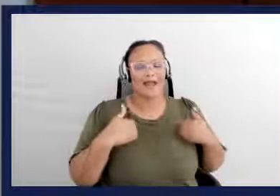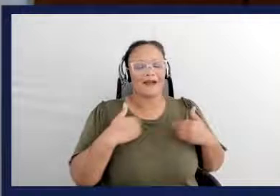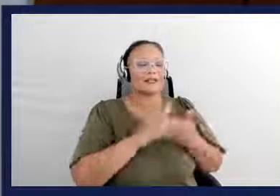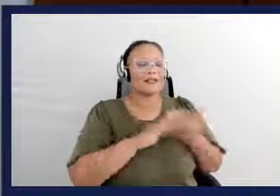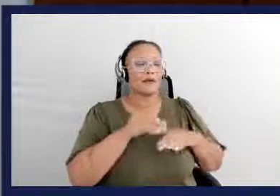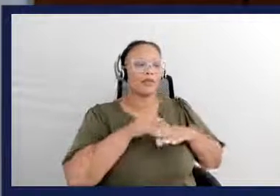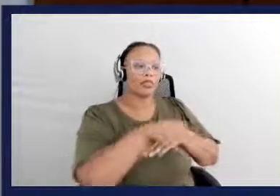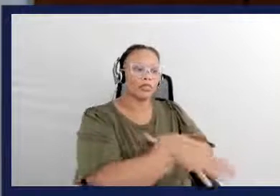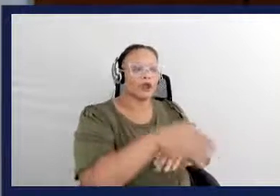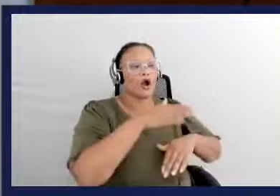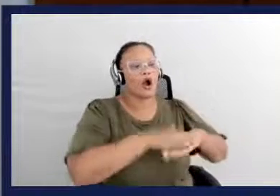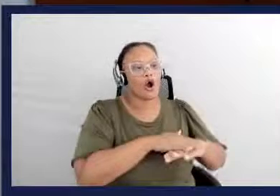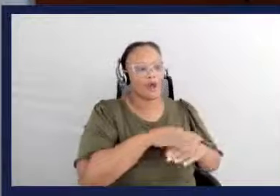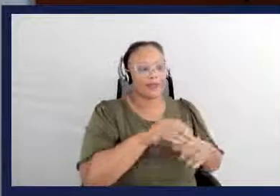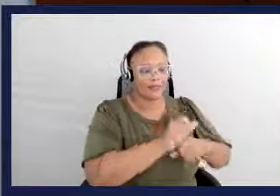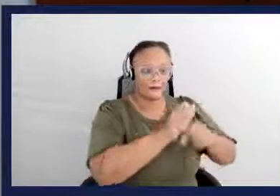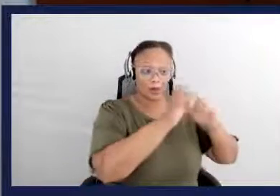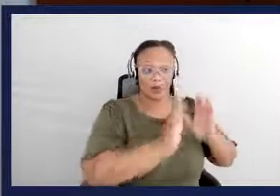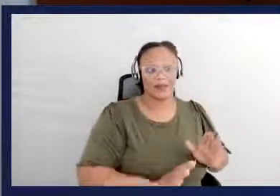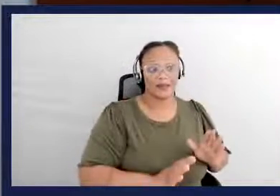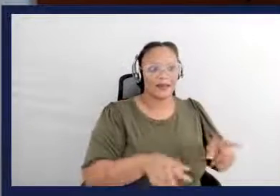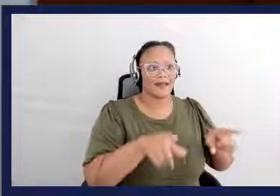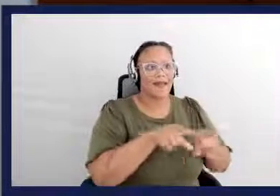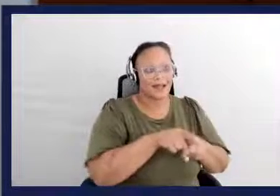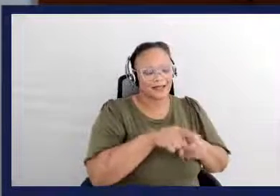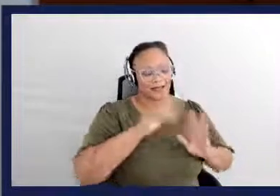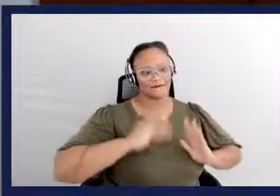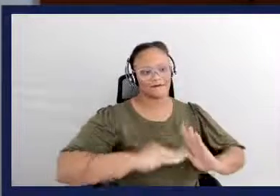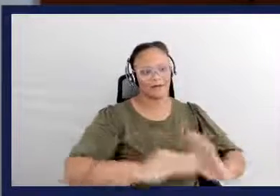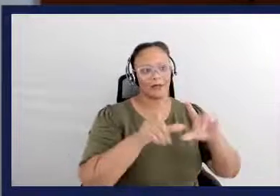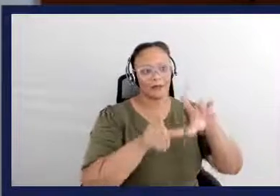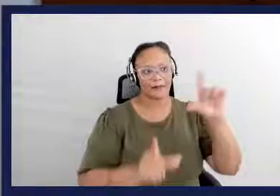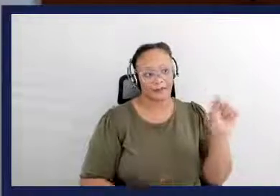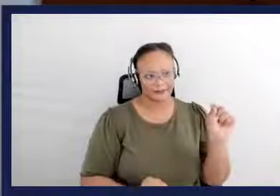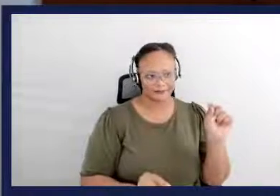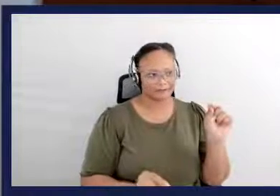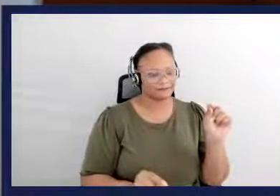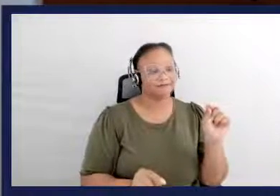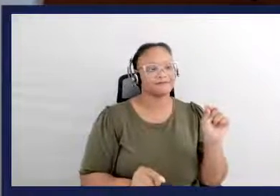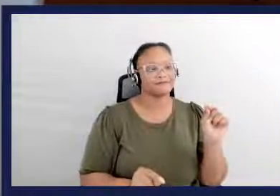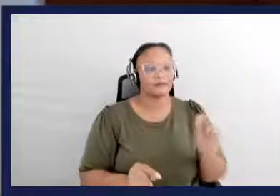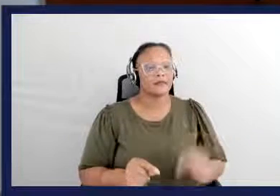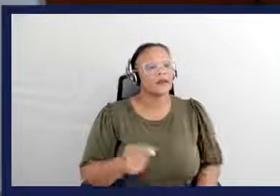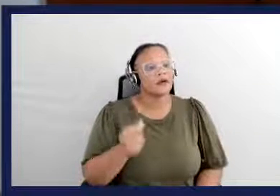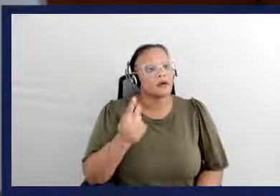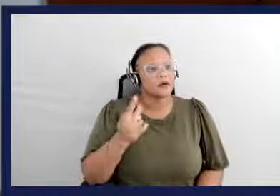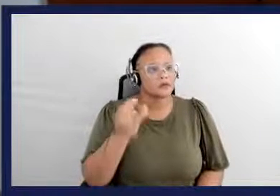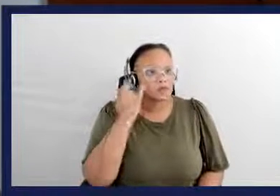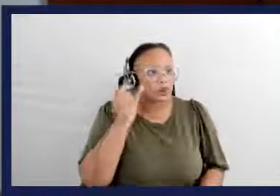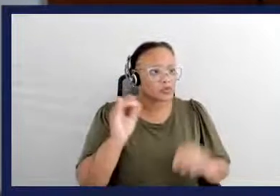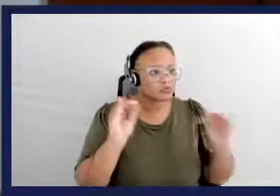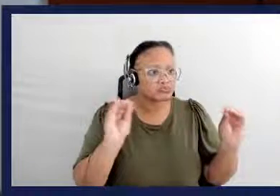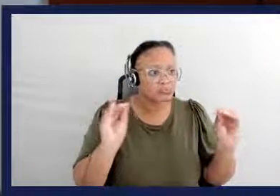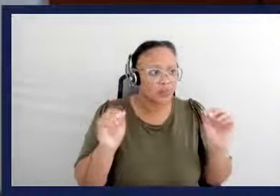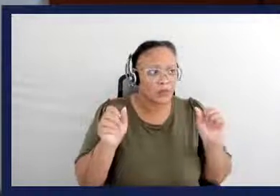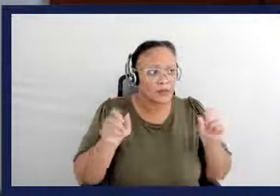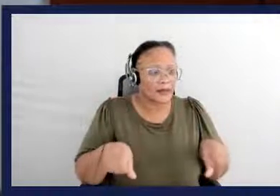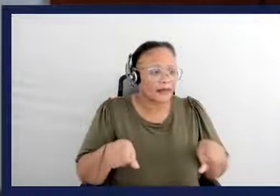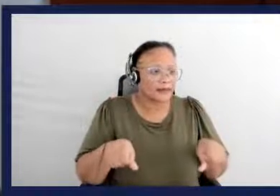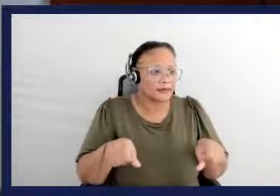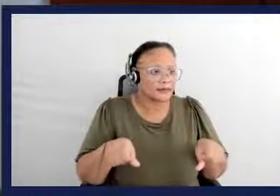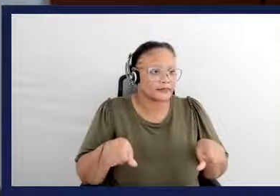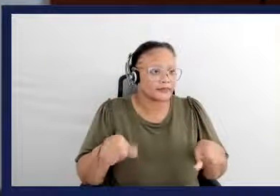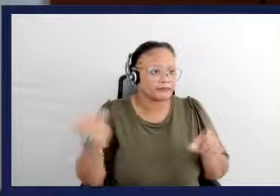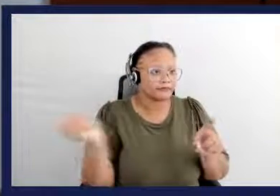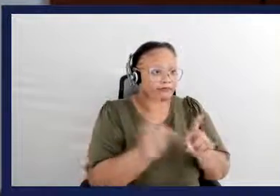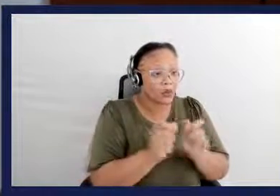ballot. But if a voter does not bring in someone to assist them, they could then ask for that assistance from our